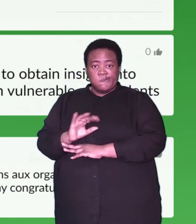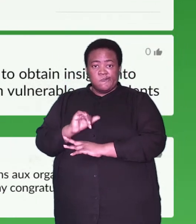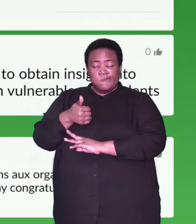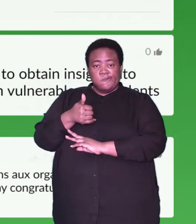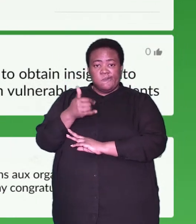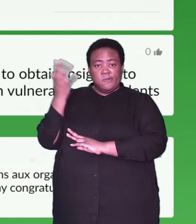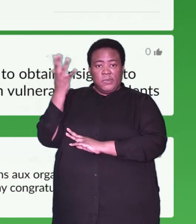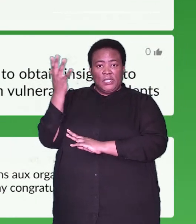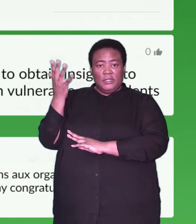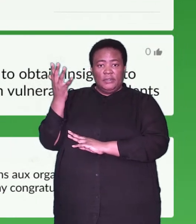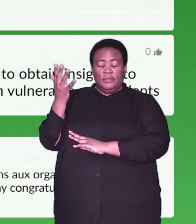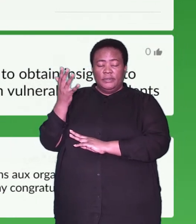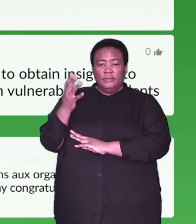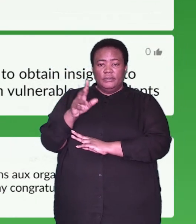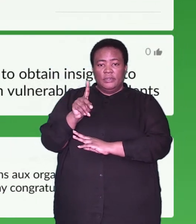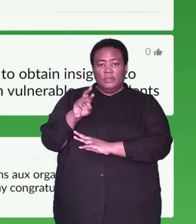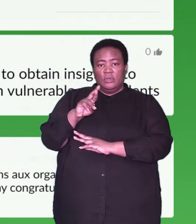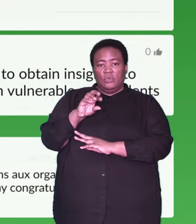Catherine Cross?